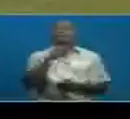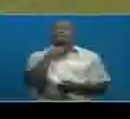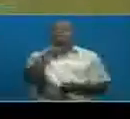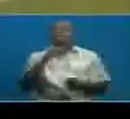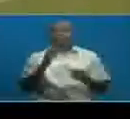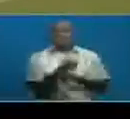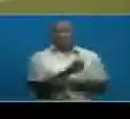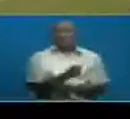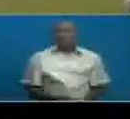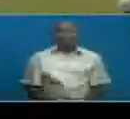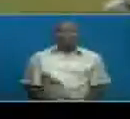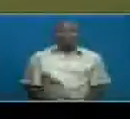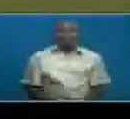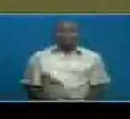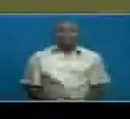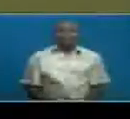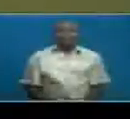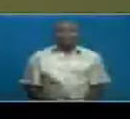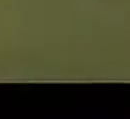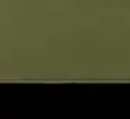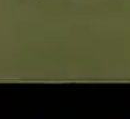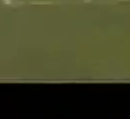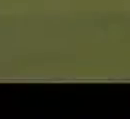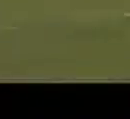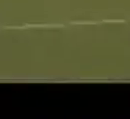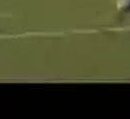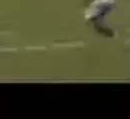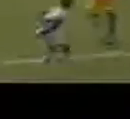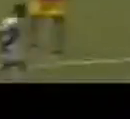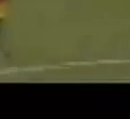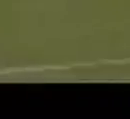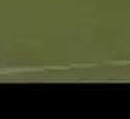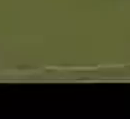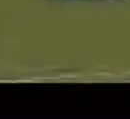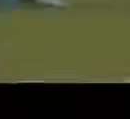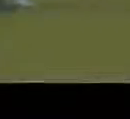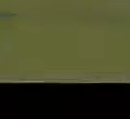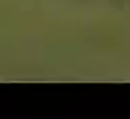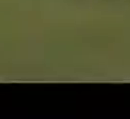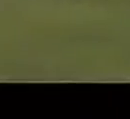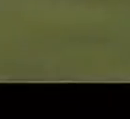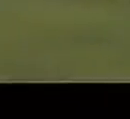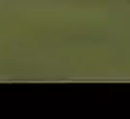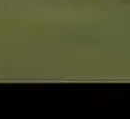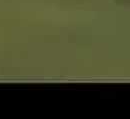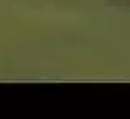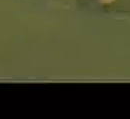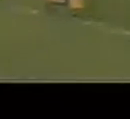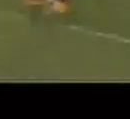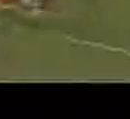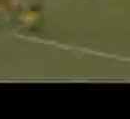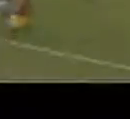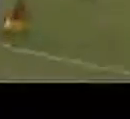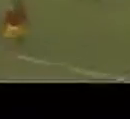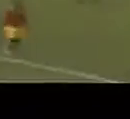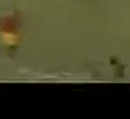day. Sadio Diallo, what is he doing? That they were giving back the ball maybe to the because it was, here he